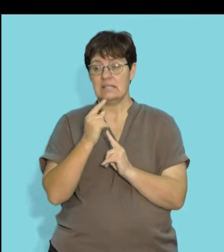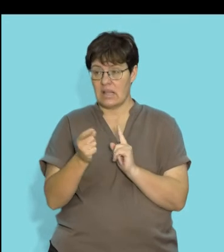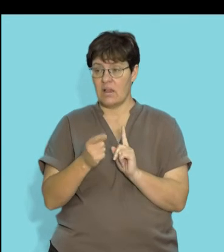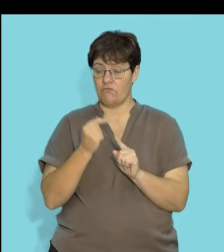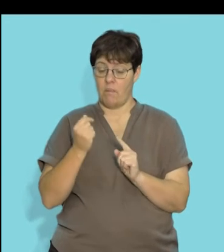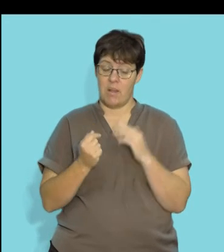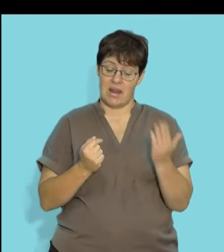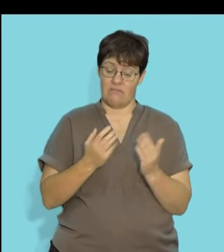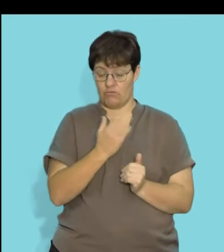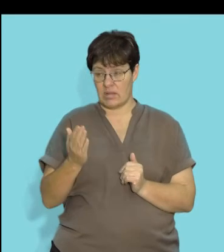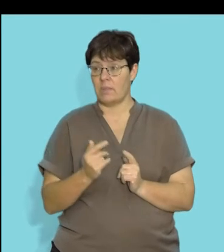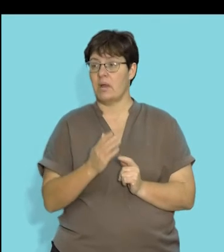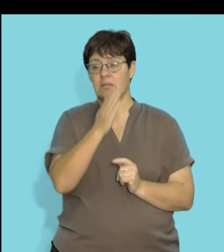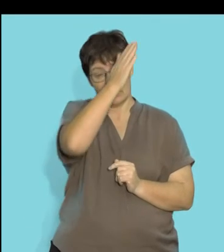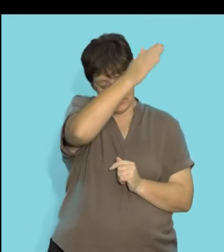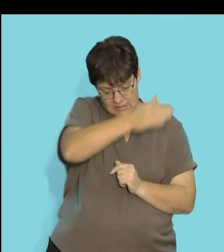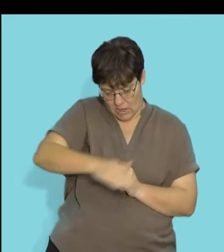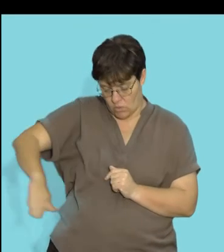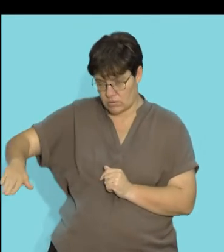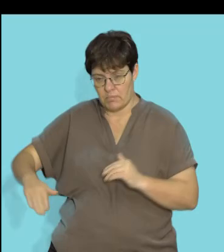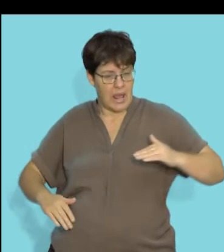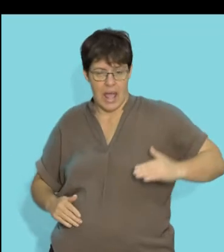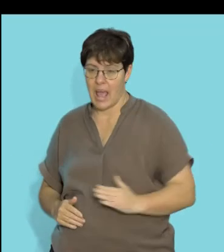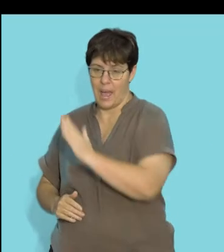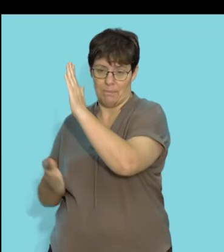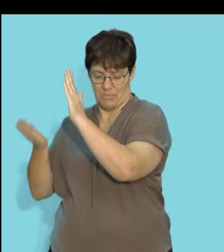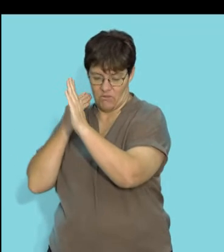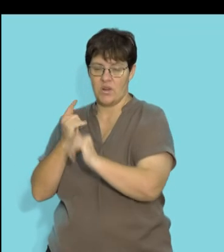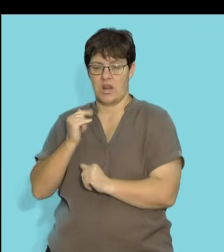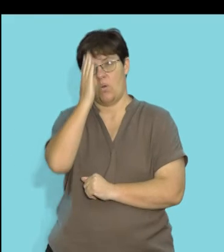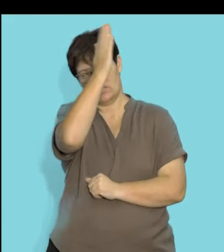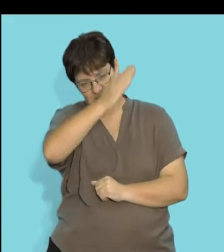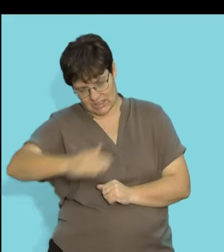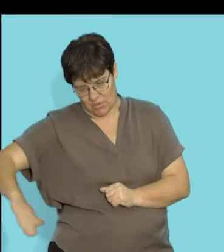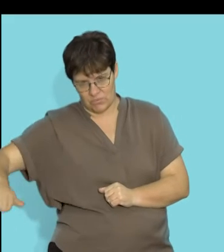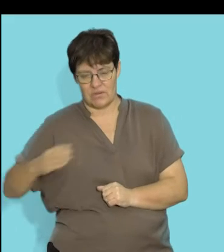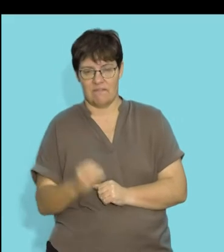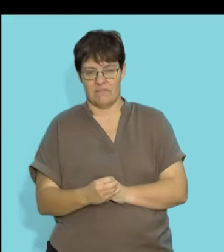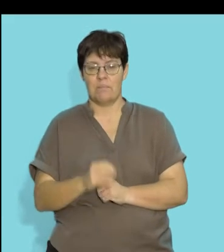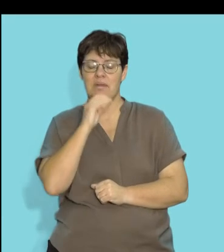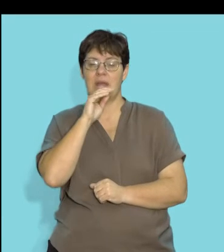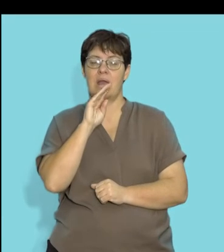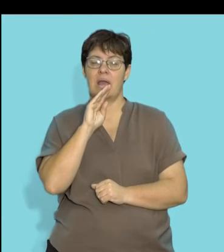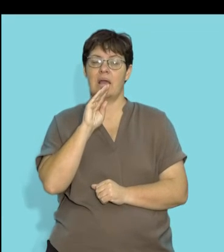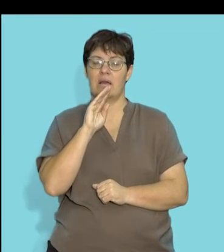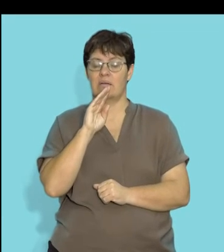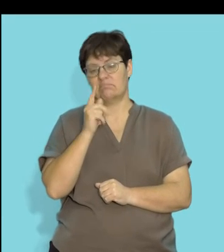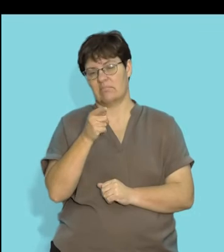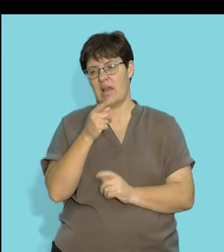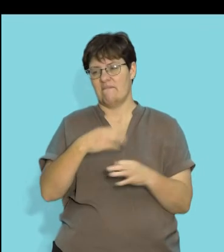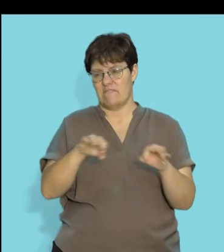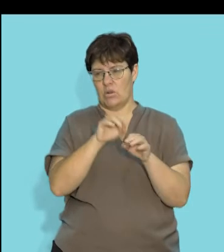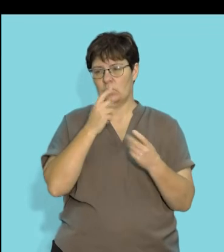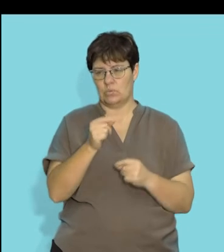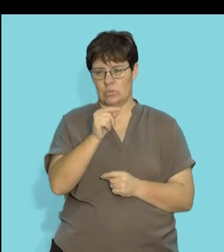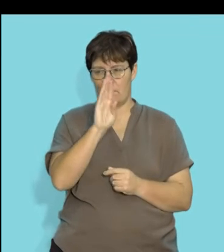it was still moving from left to right, but now it was going downwards, right? So that's what the b value